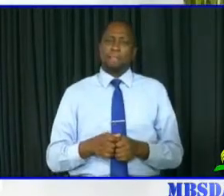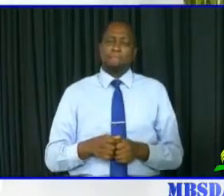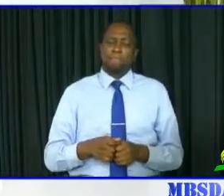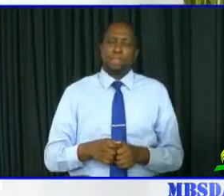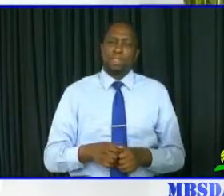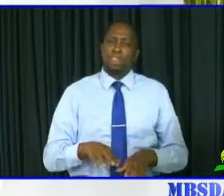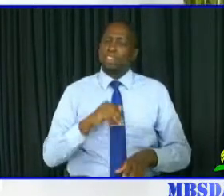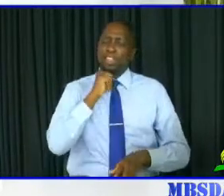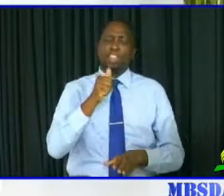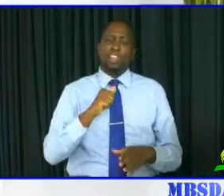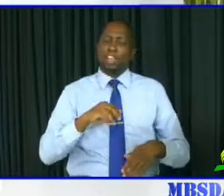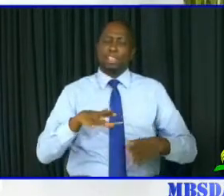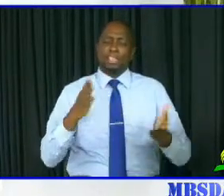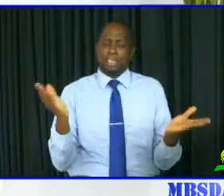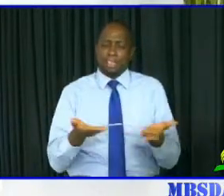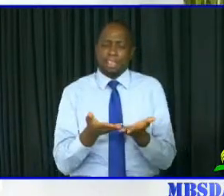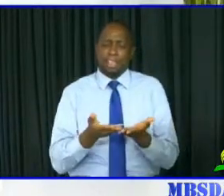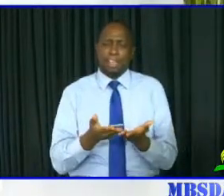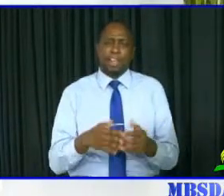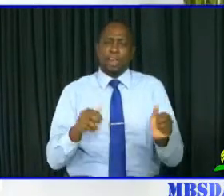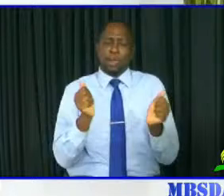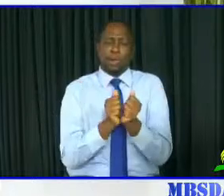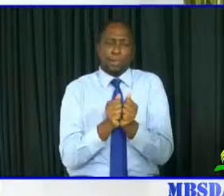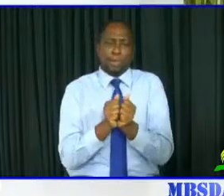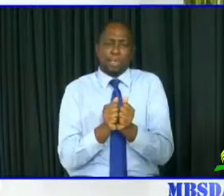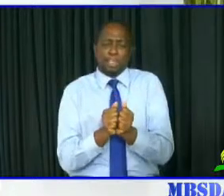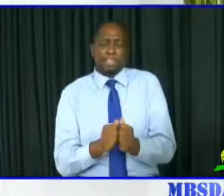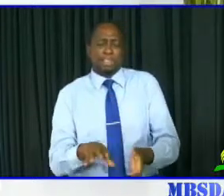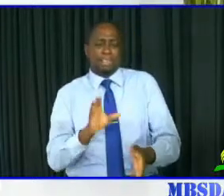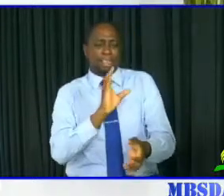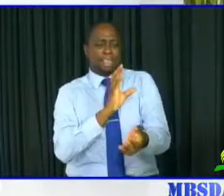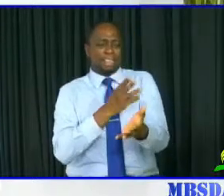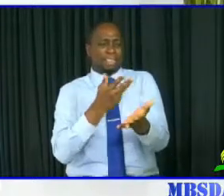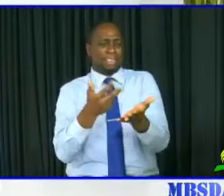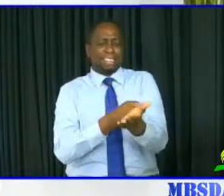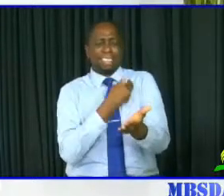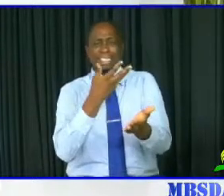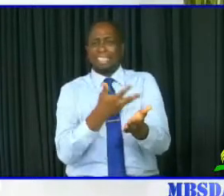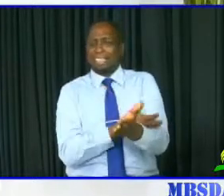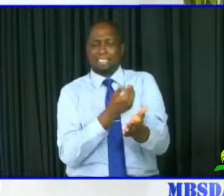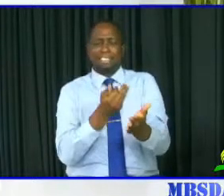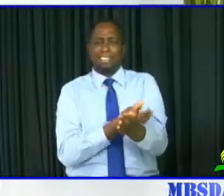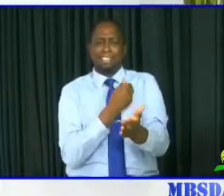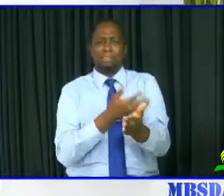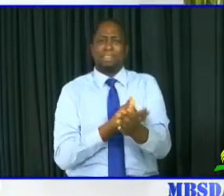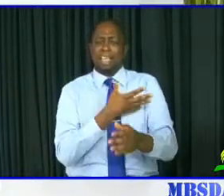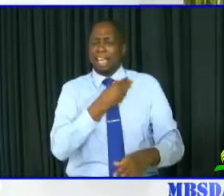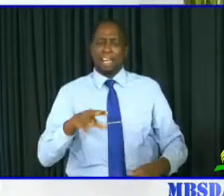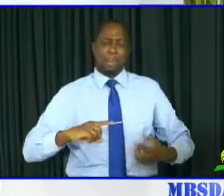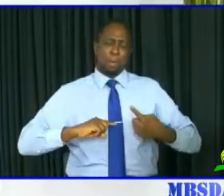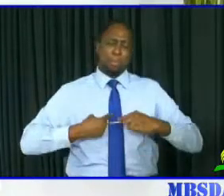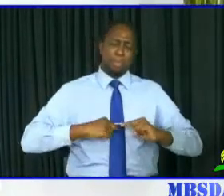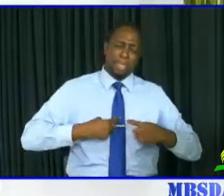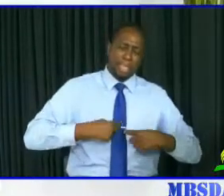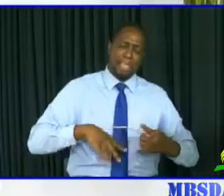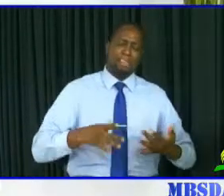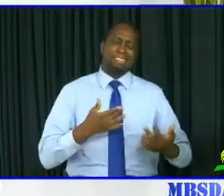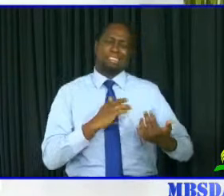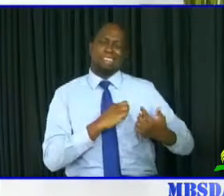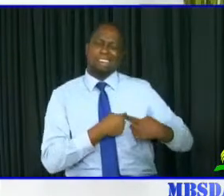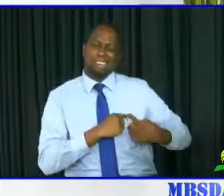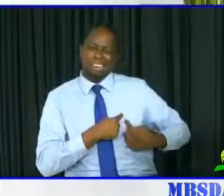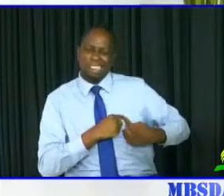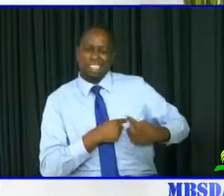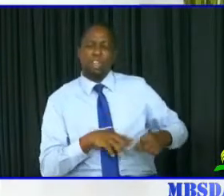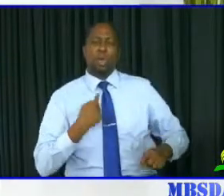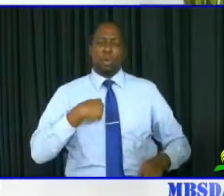with cancer, filled with diabetes, filled with earthly sorrow and pain and heartache. We want to